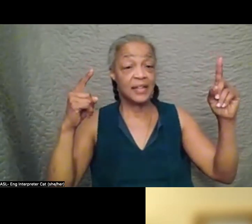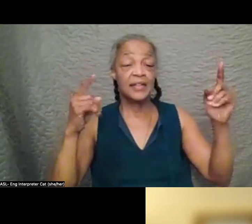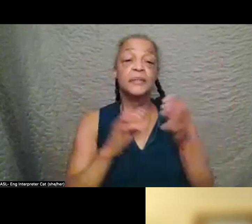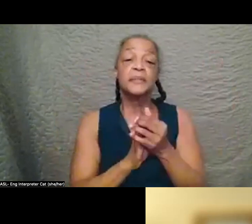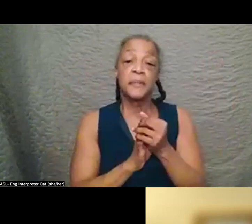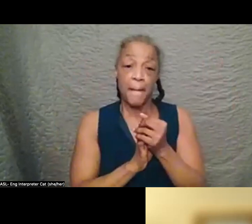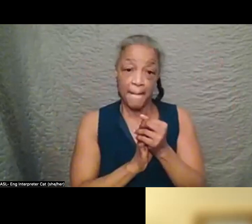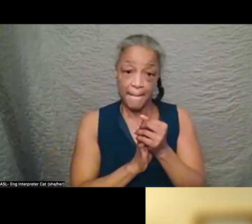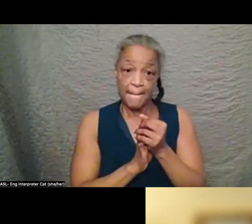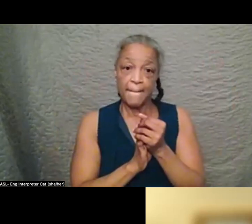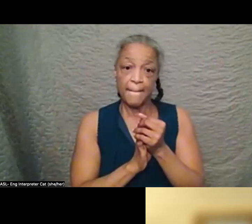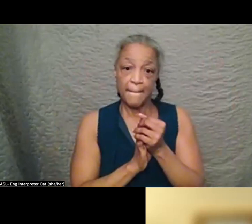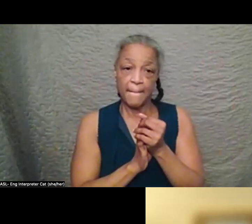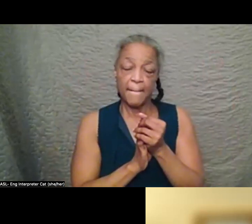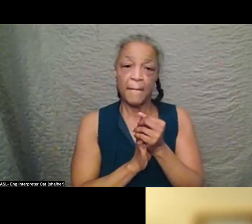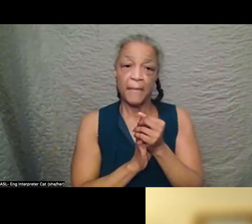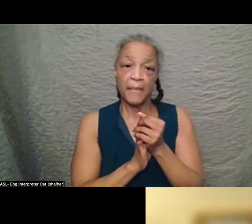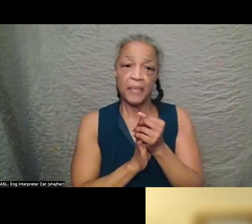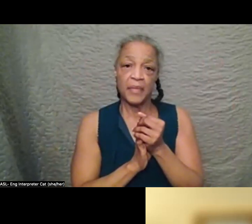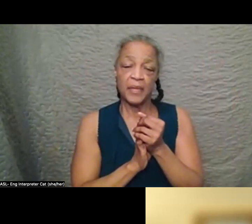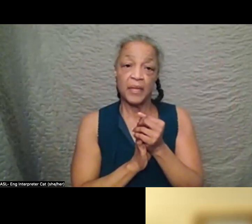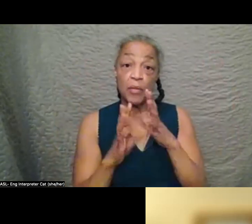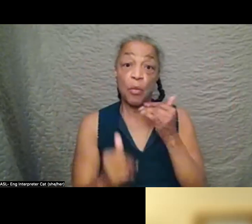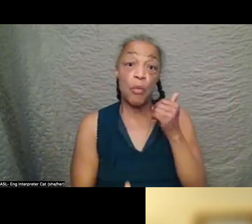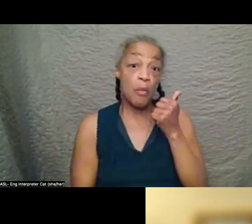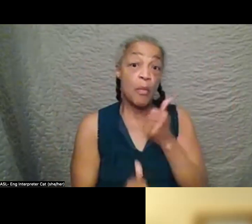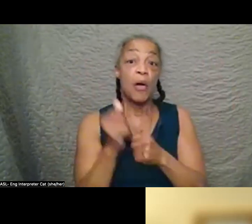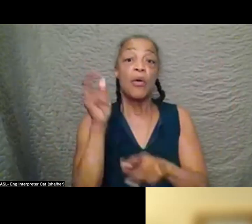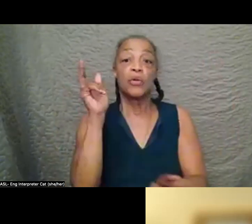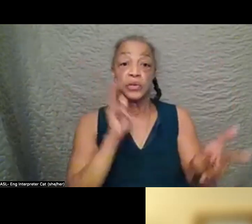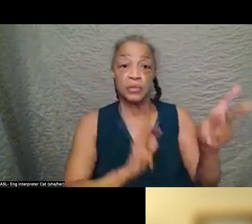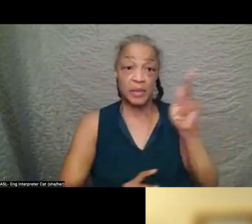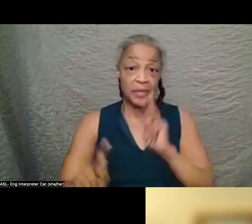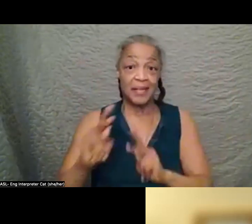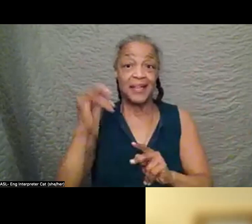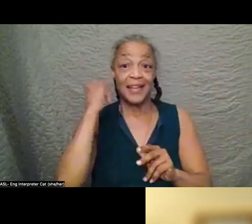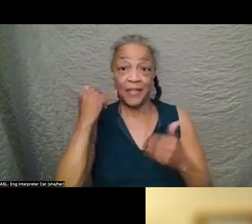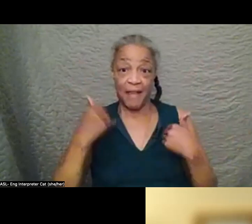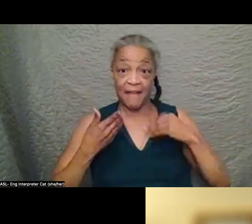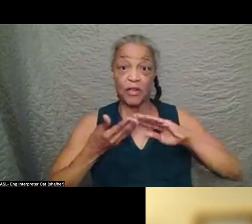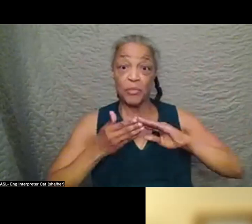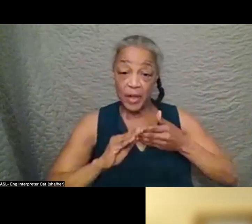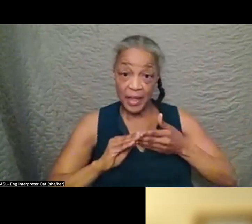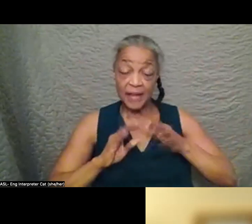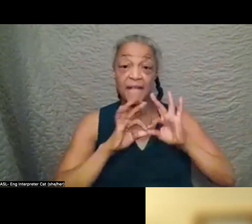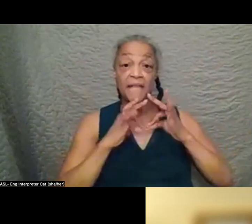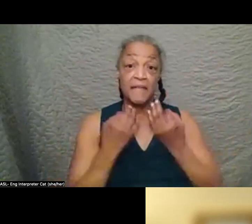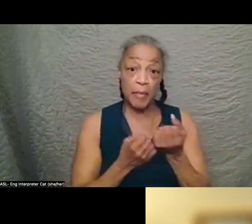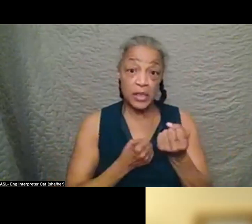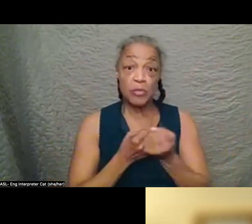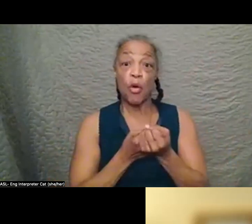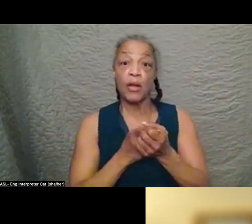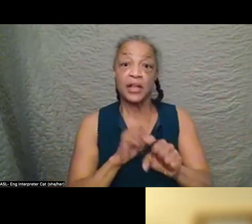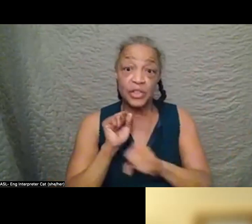that vast majority of people are, if they have communities, family support, jobs,